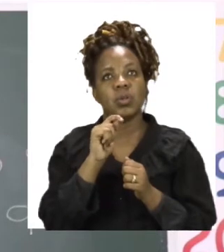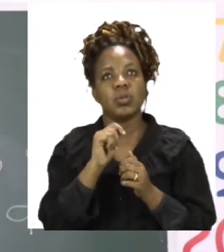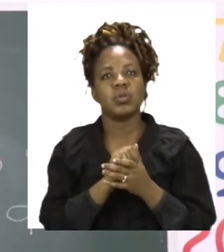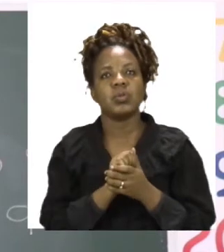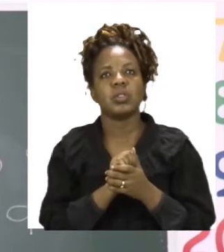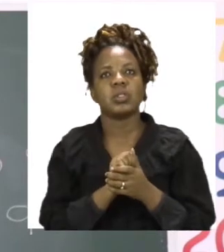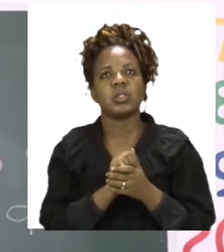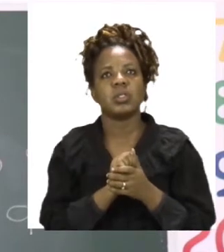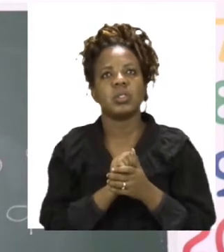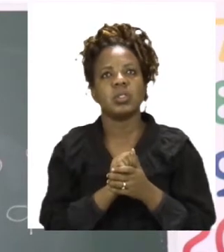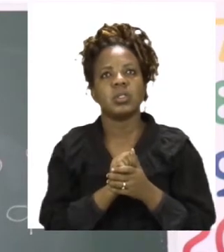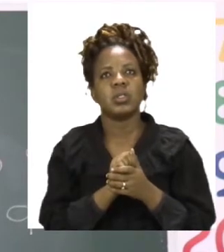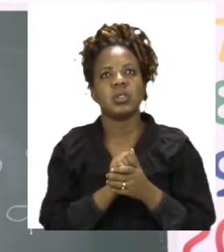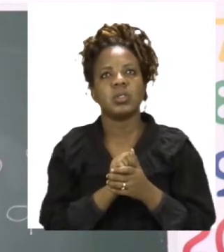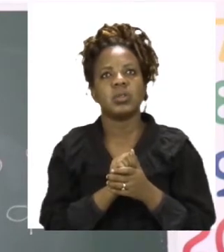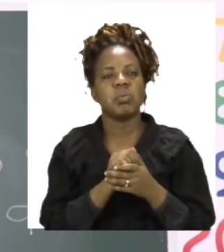a number that says